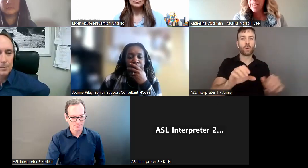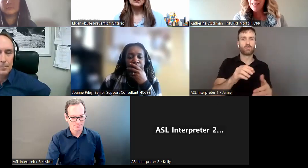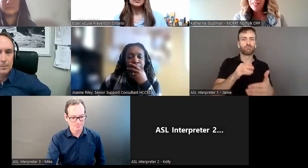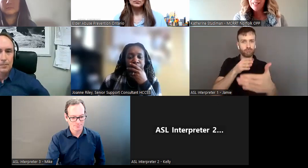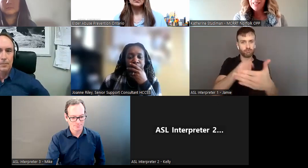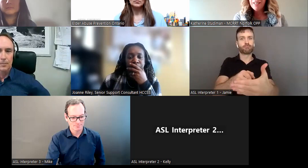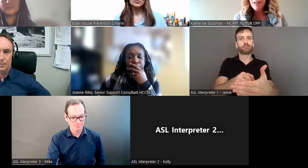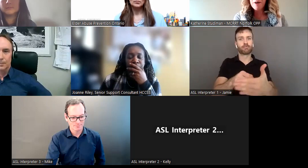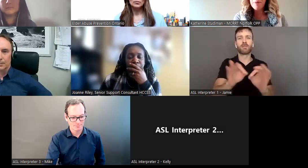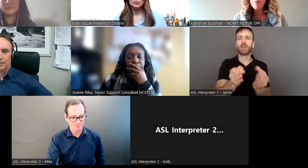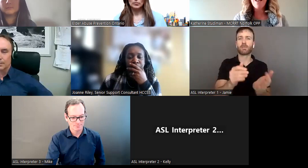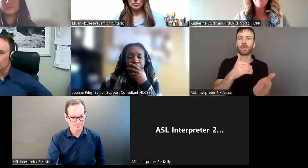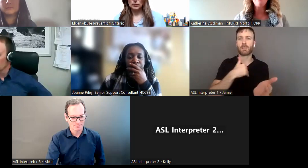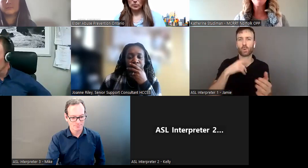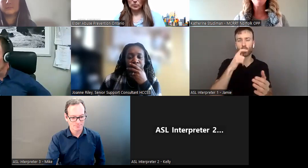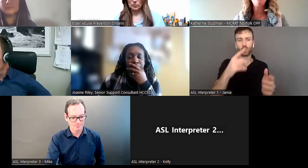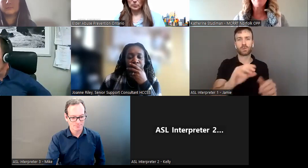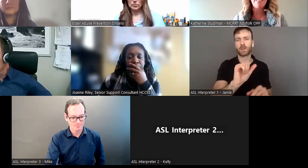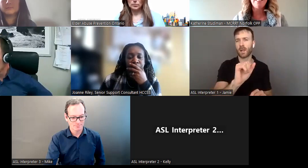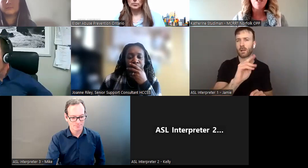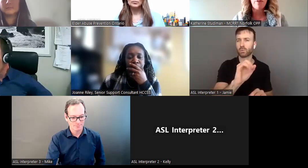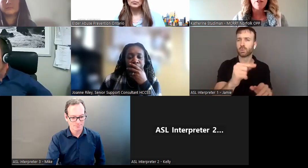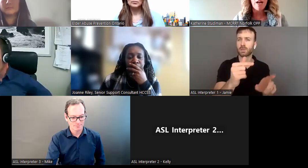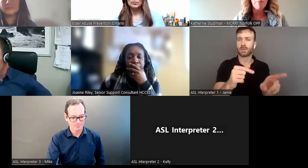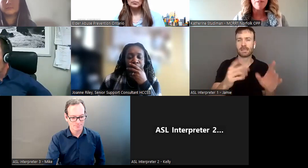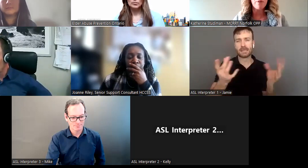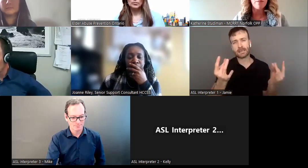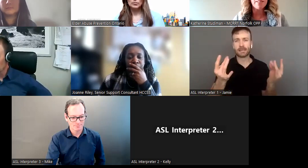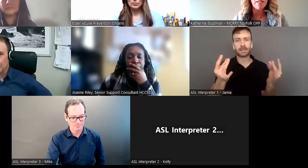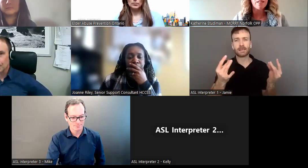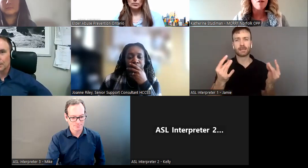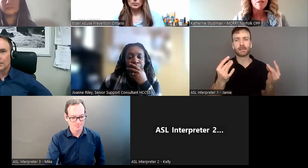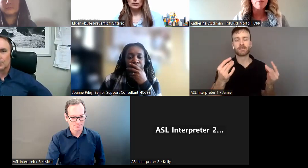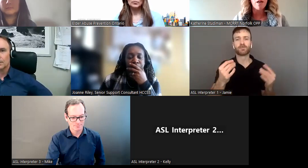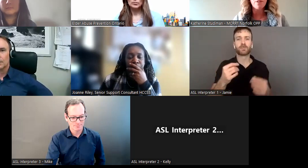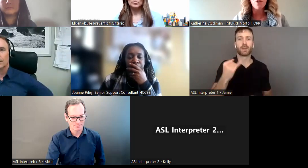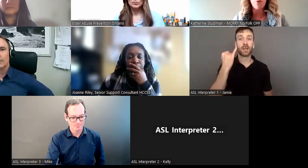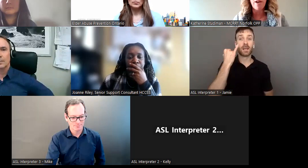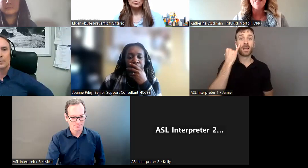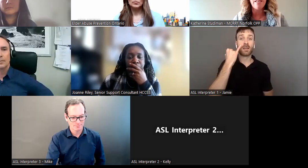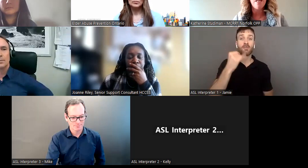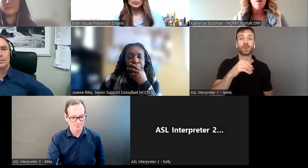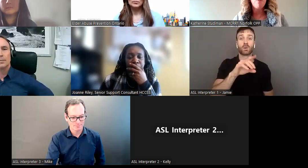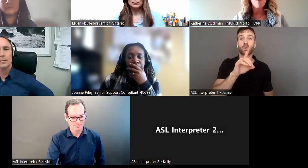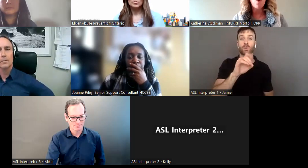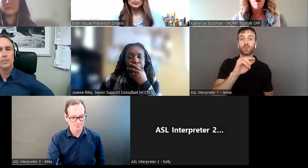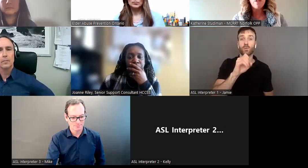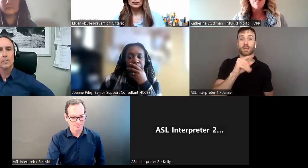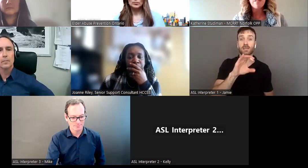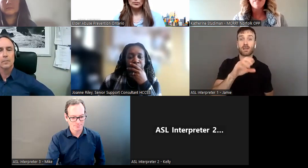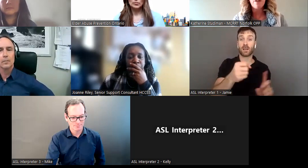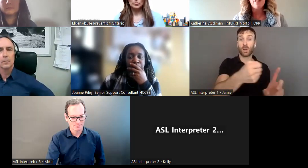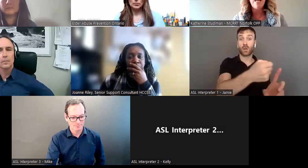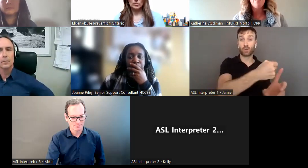se. It kind of gets into a sticky situation. It happens with domestic assault sometimes too, right? Like, people don't want